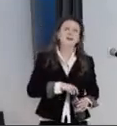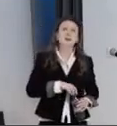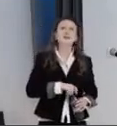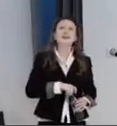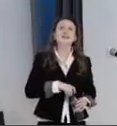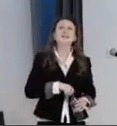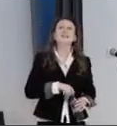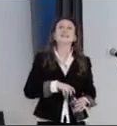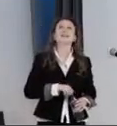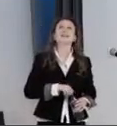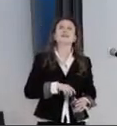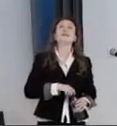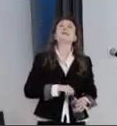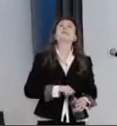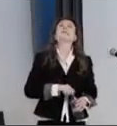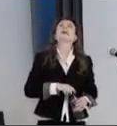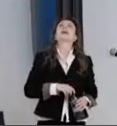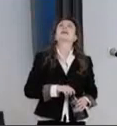answer.